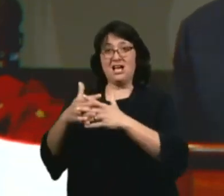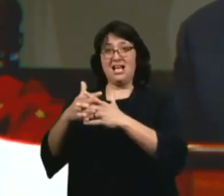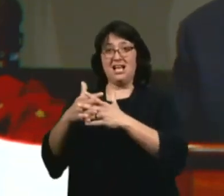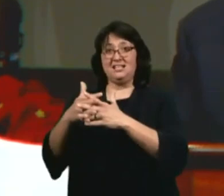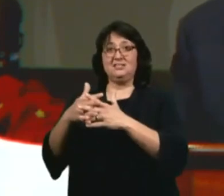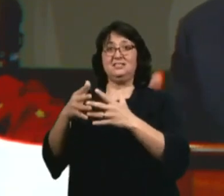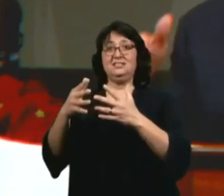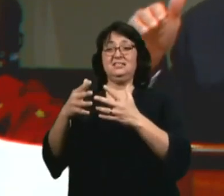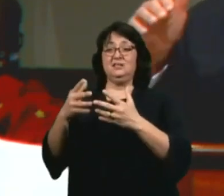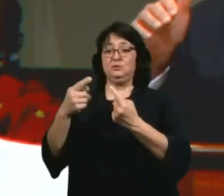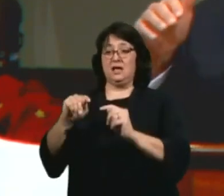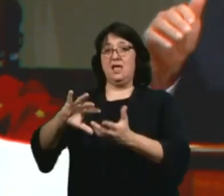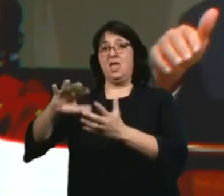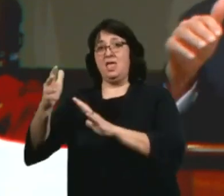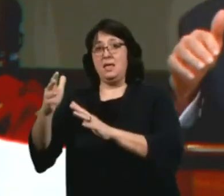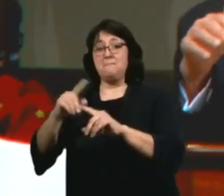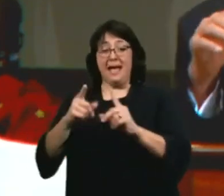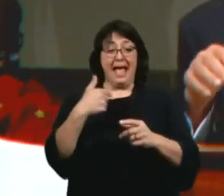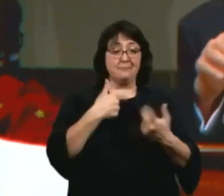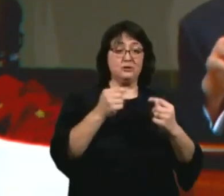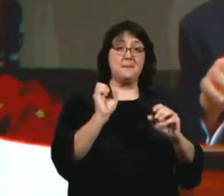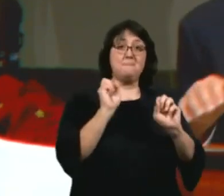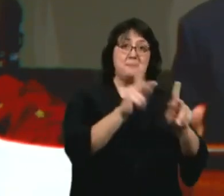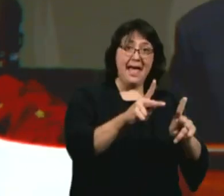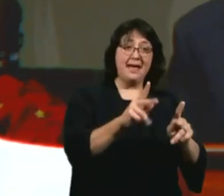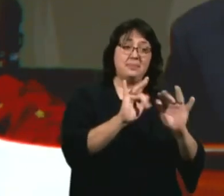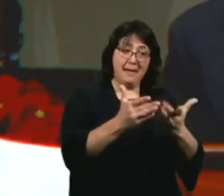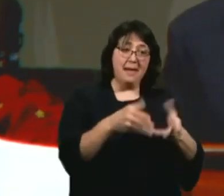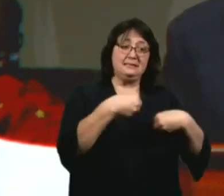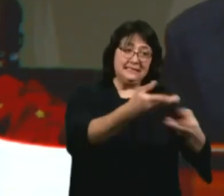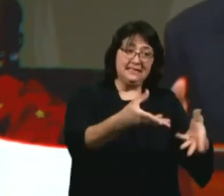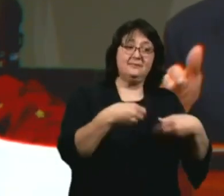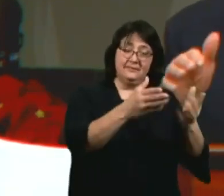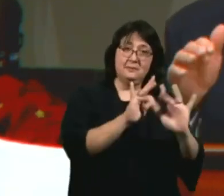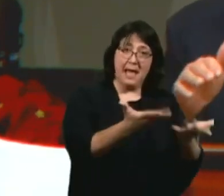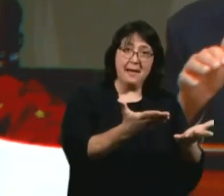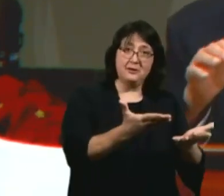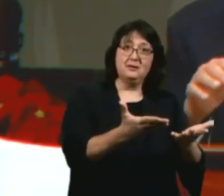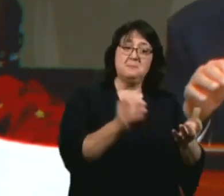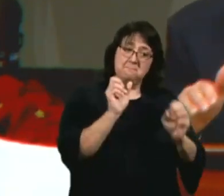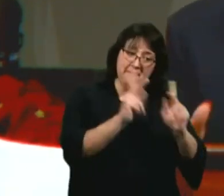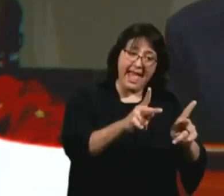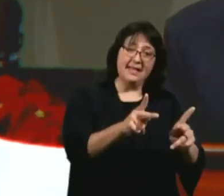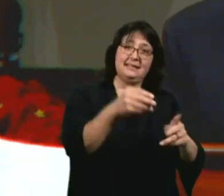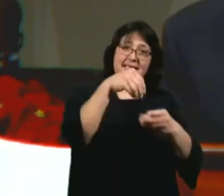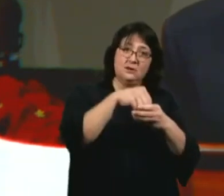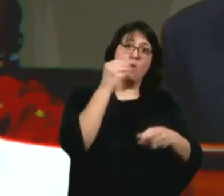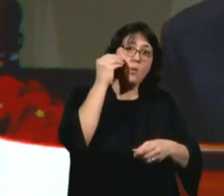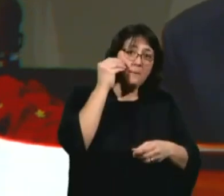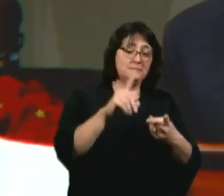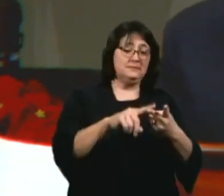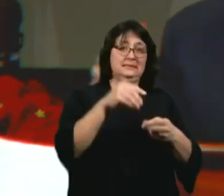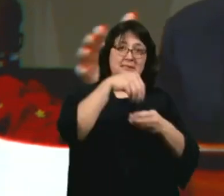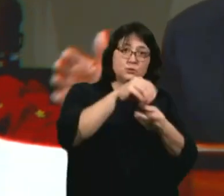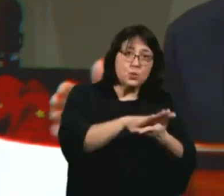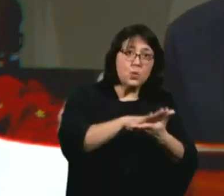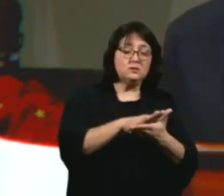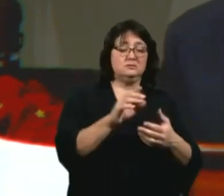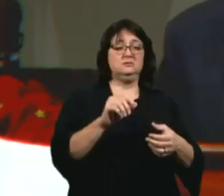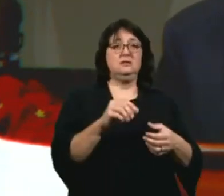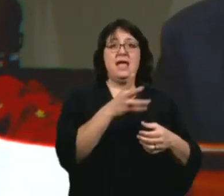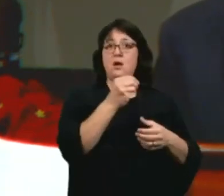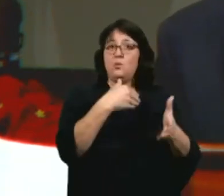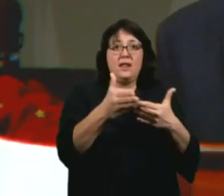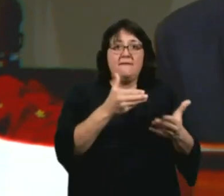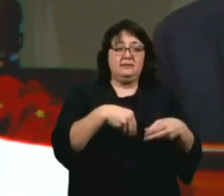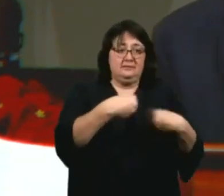it. I'm trying to get the Bible back available to people and get the Bible back in homes and schools and